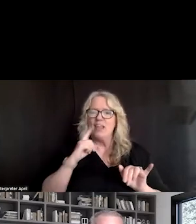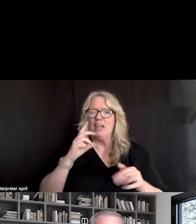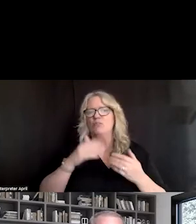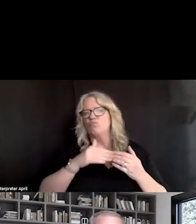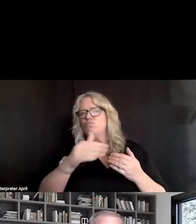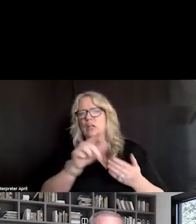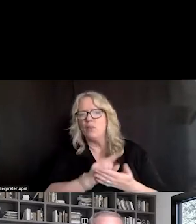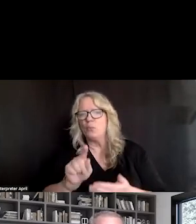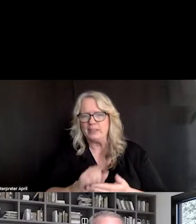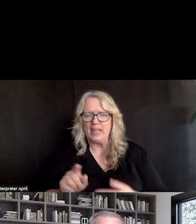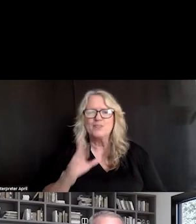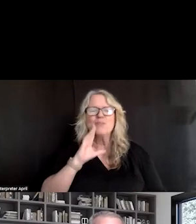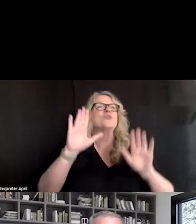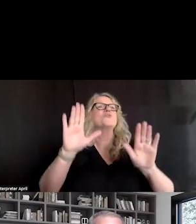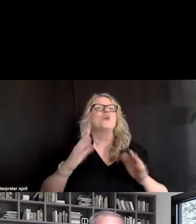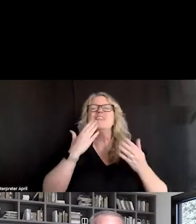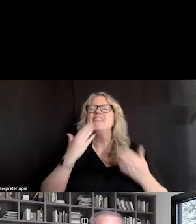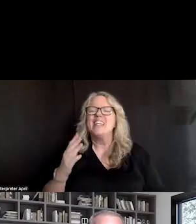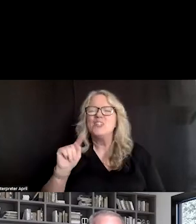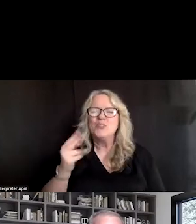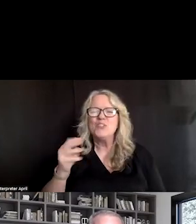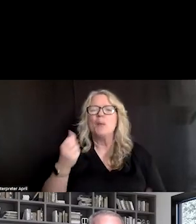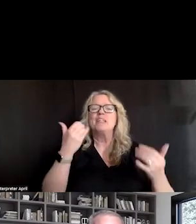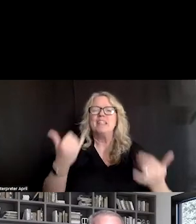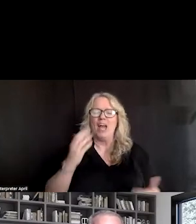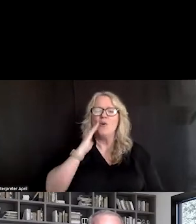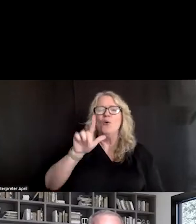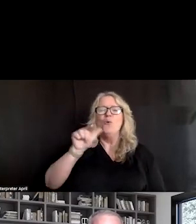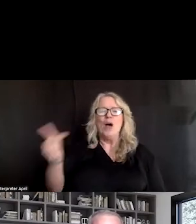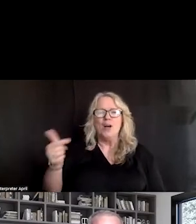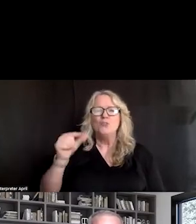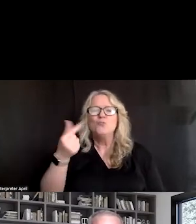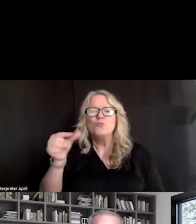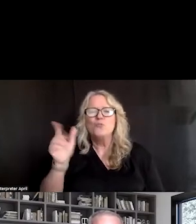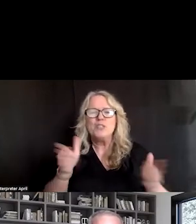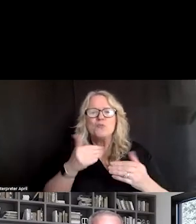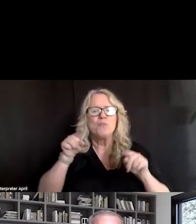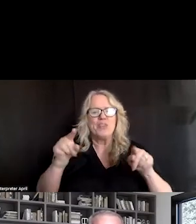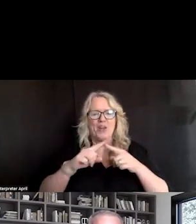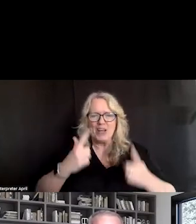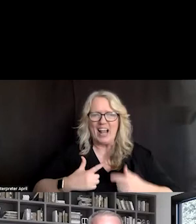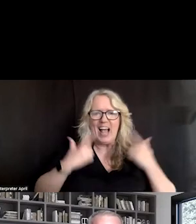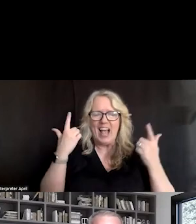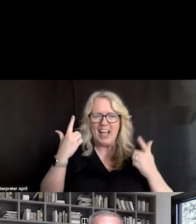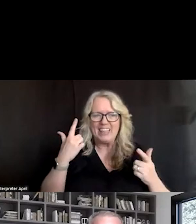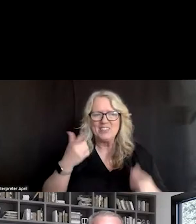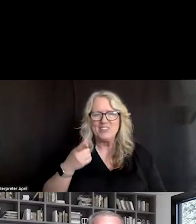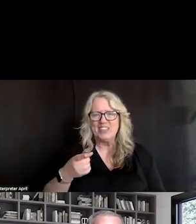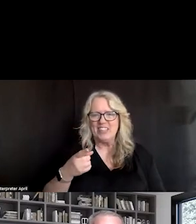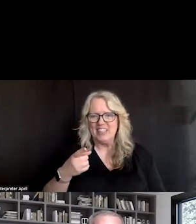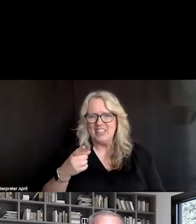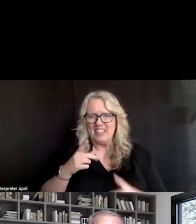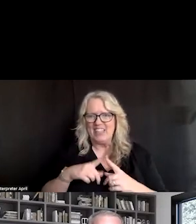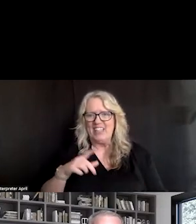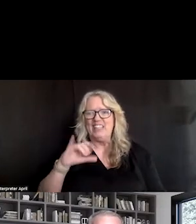ahead. So great. Thank you, Thomas. Let's go to the green room. They're live, Rep. Orwell and